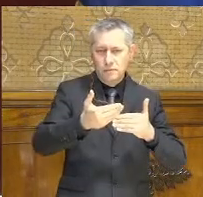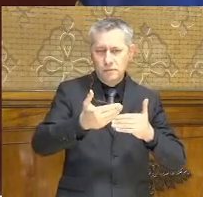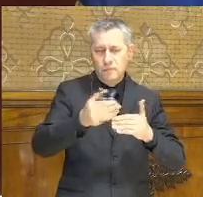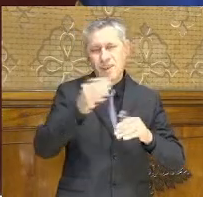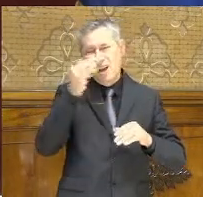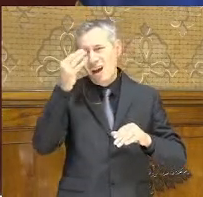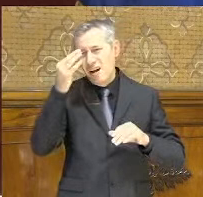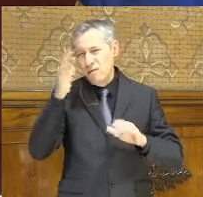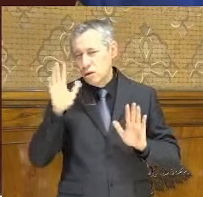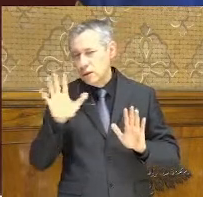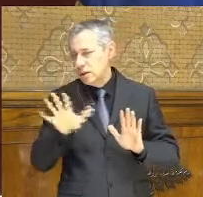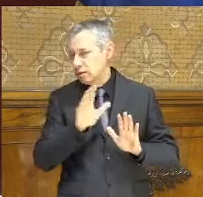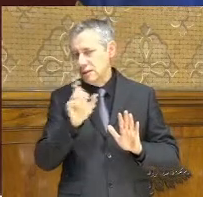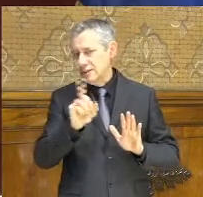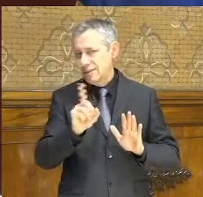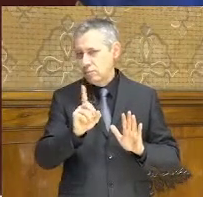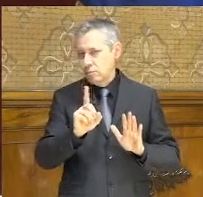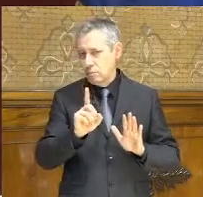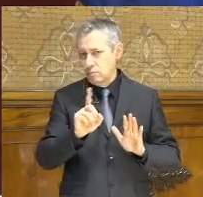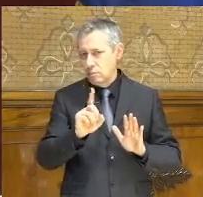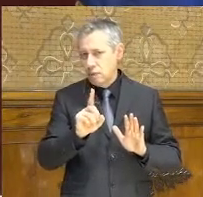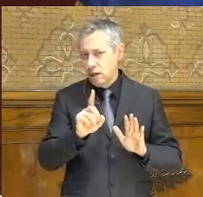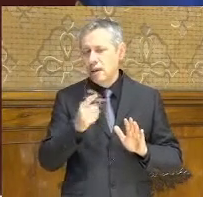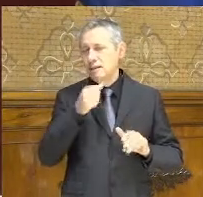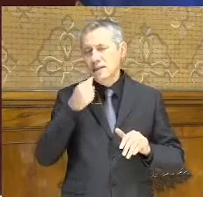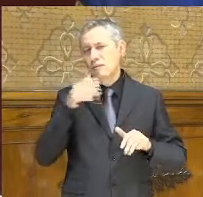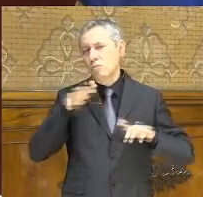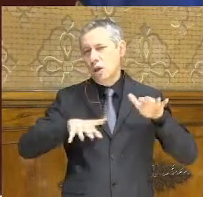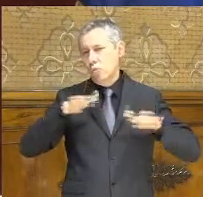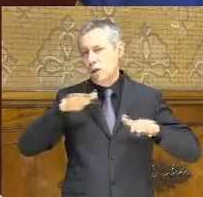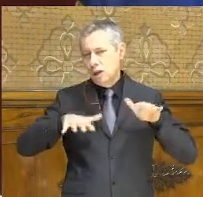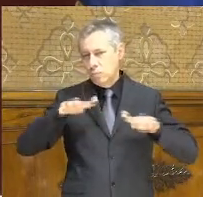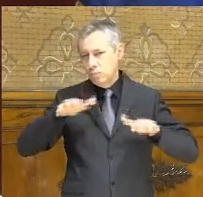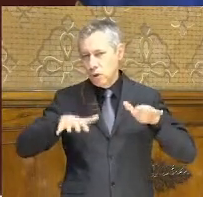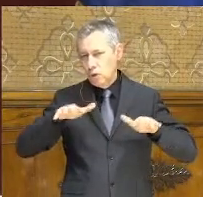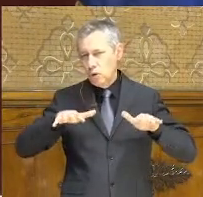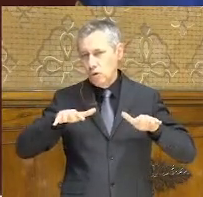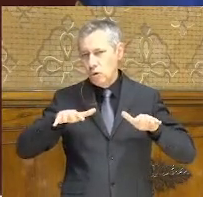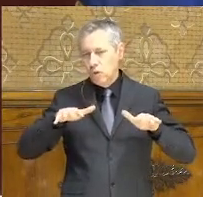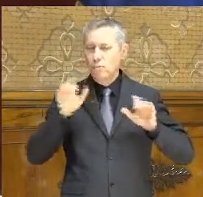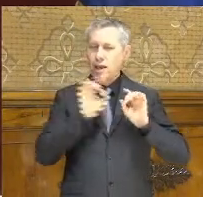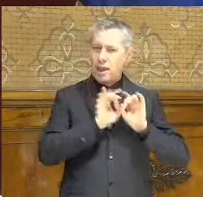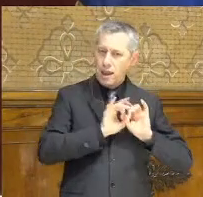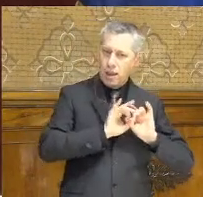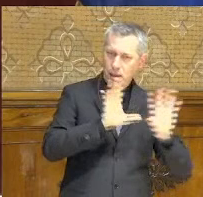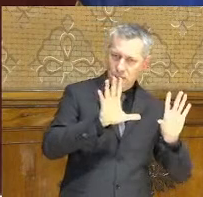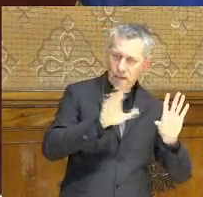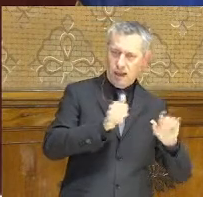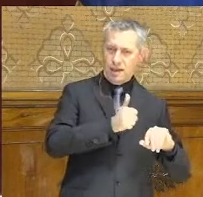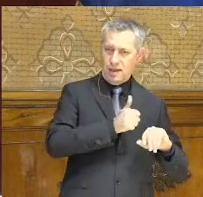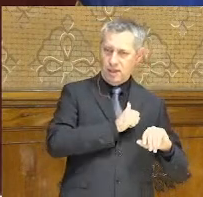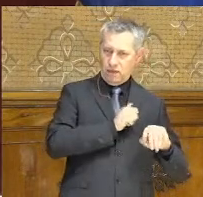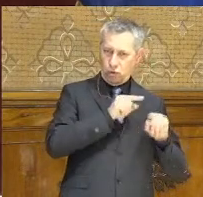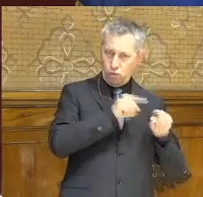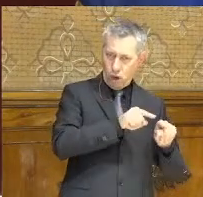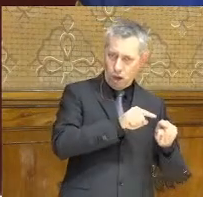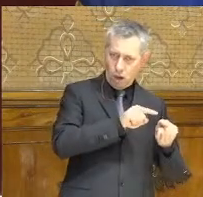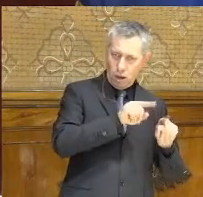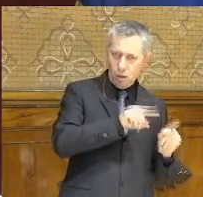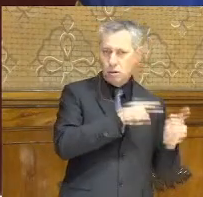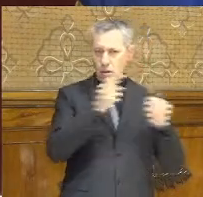think freedom in particular, national freedoms, rather than individual freedom, although it's true of individual freedom